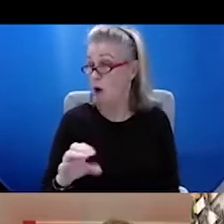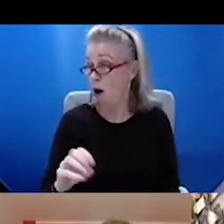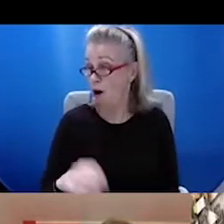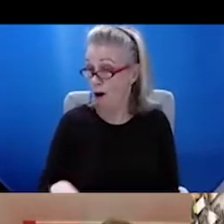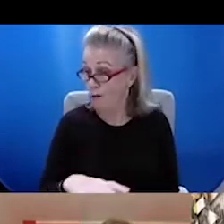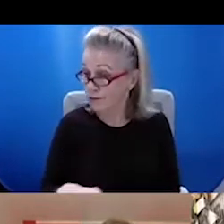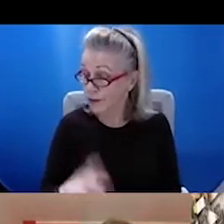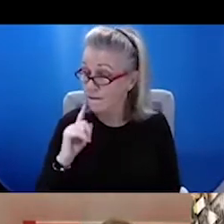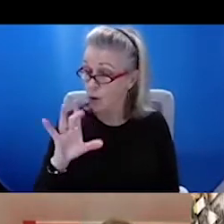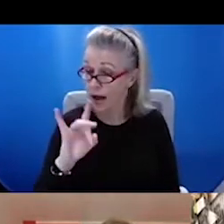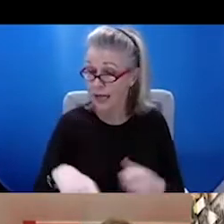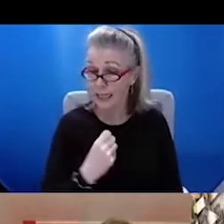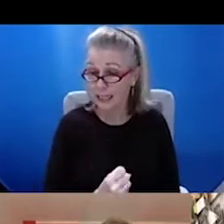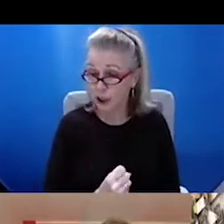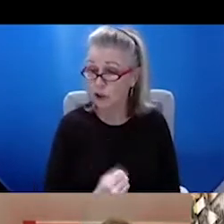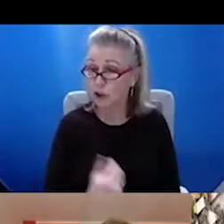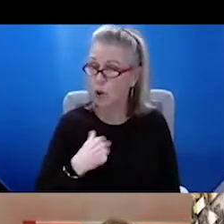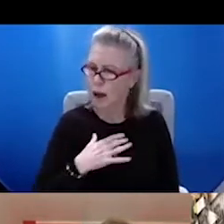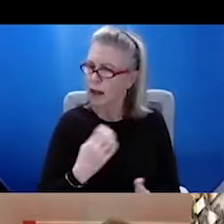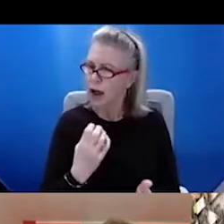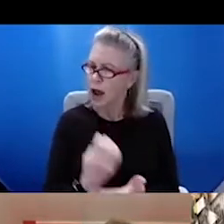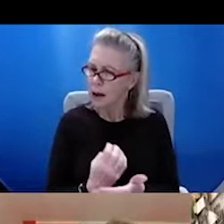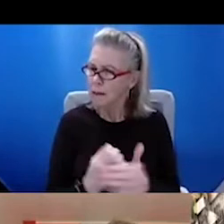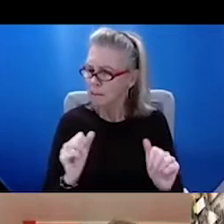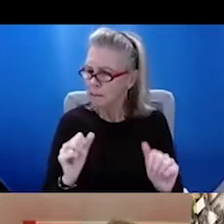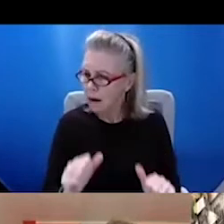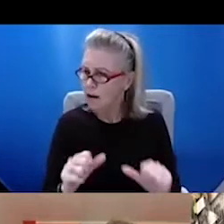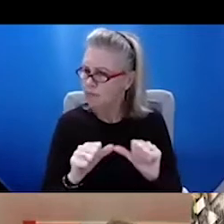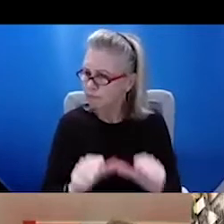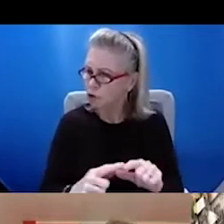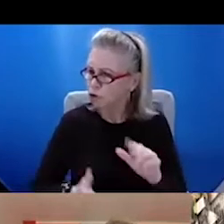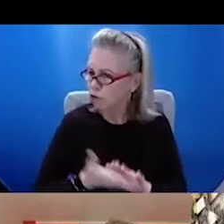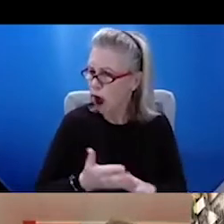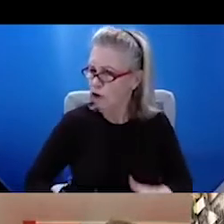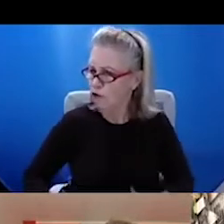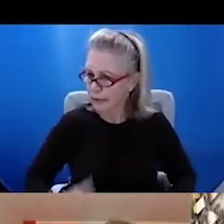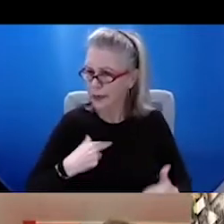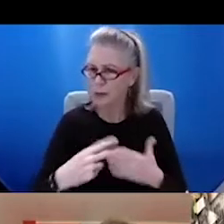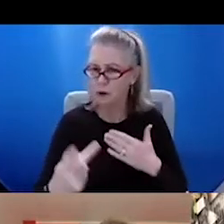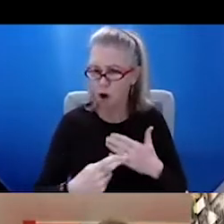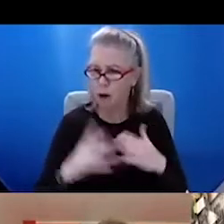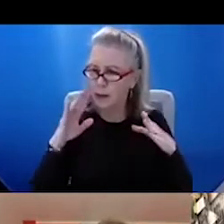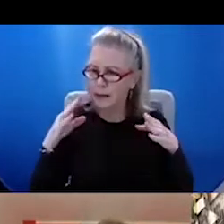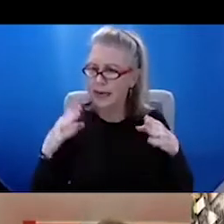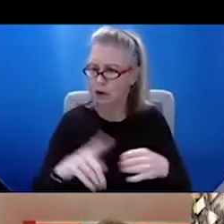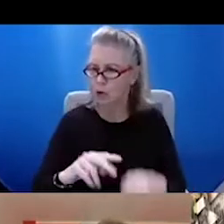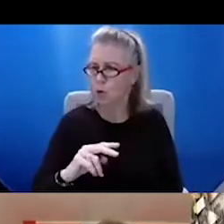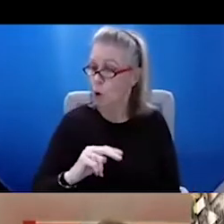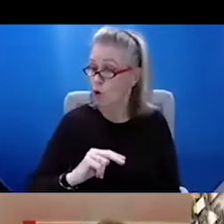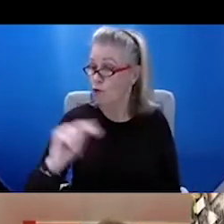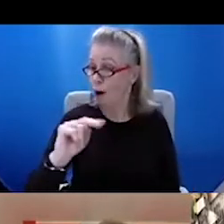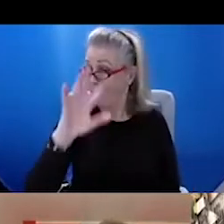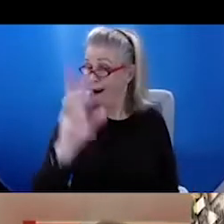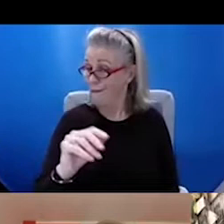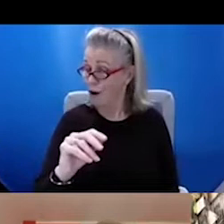the economic endurance to run a residency program dedicated to North African artists only once. You